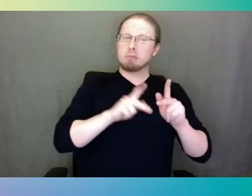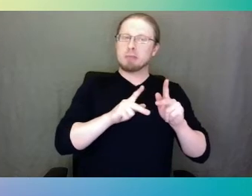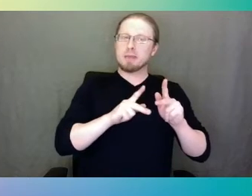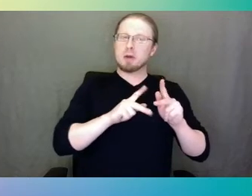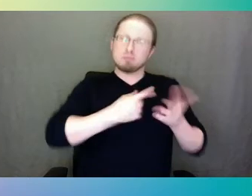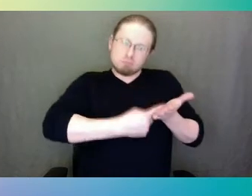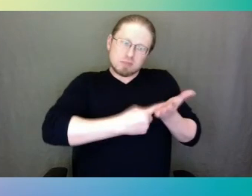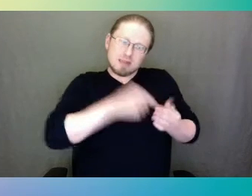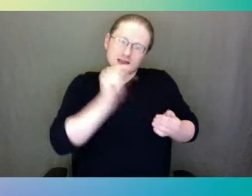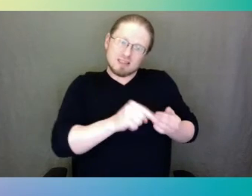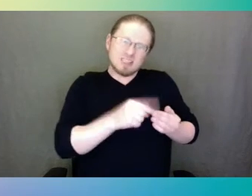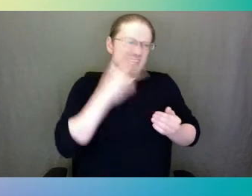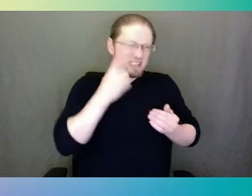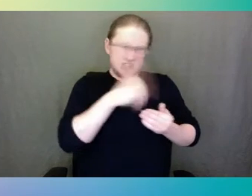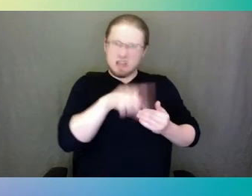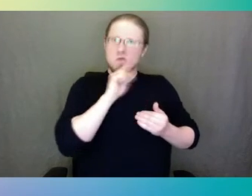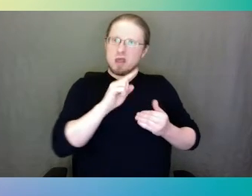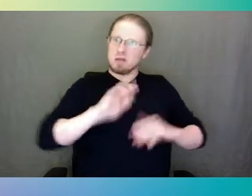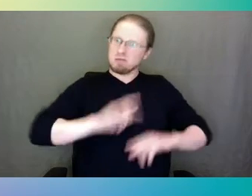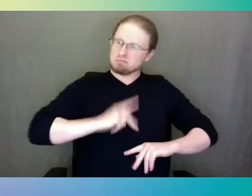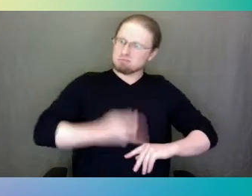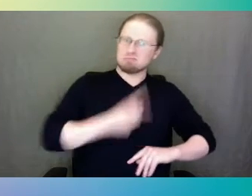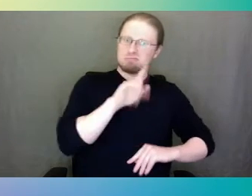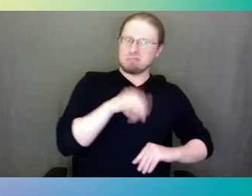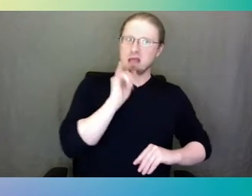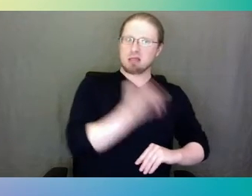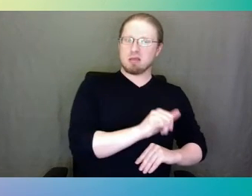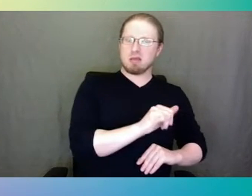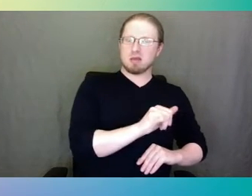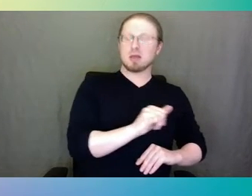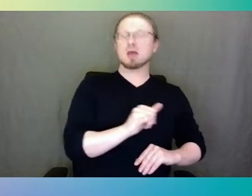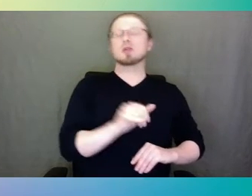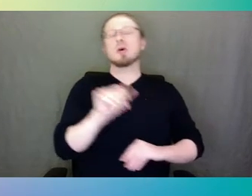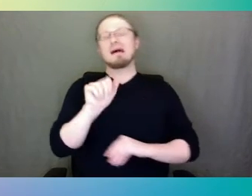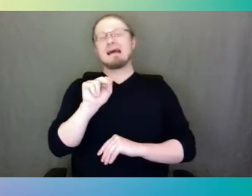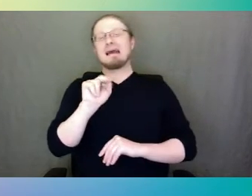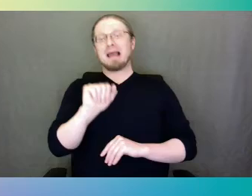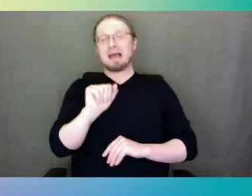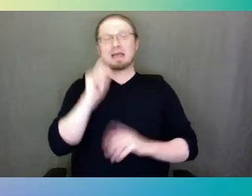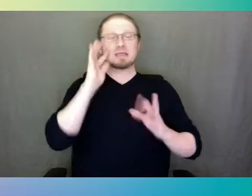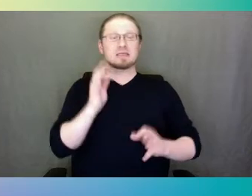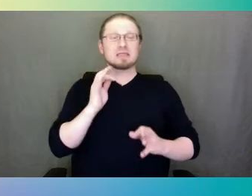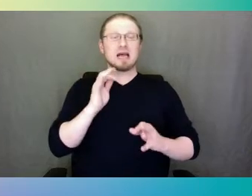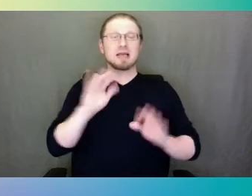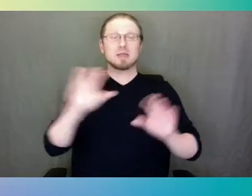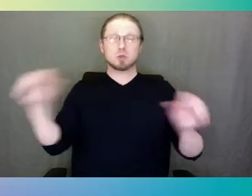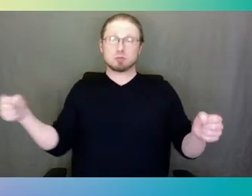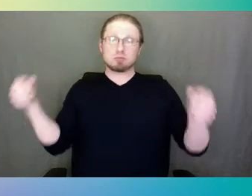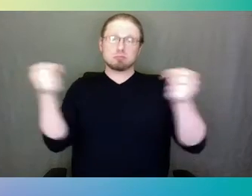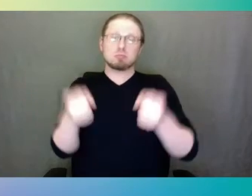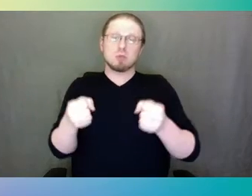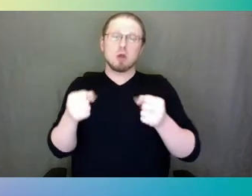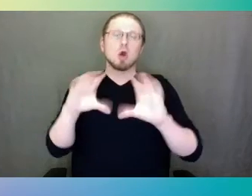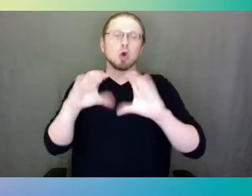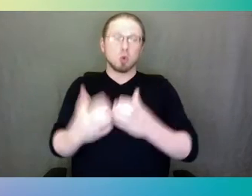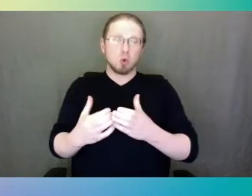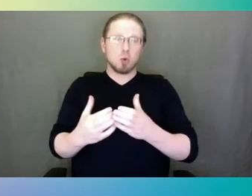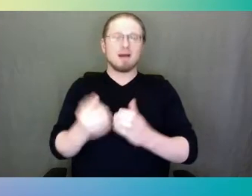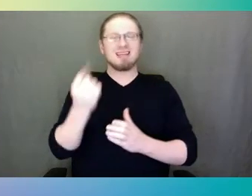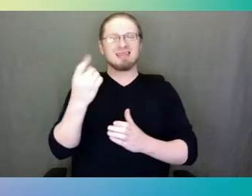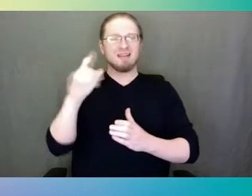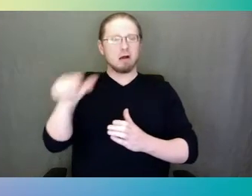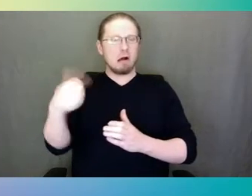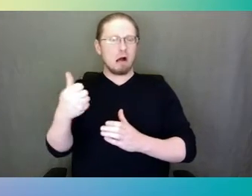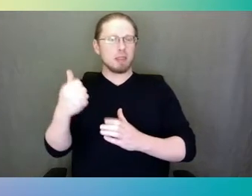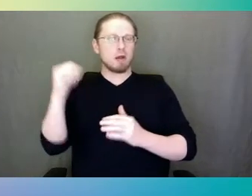campus. So she decided to convene a group of 11 other adult Quakers, actually one of the